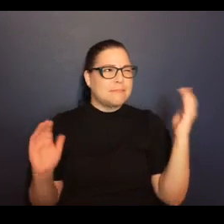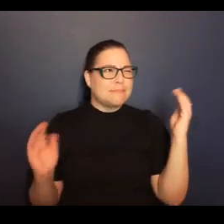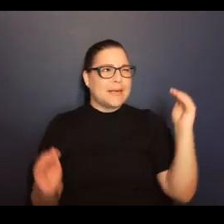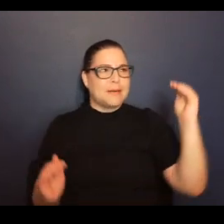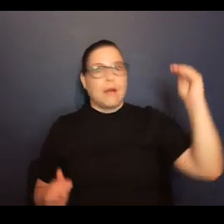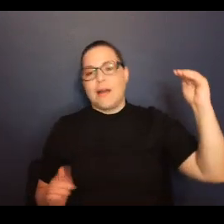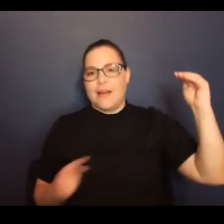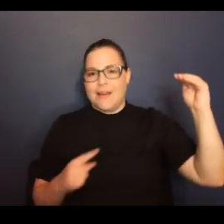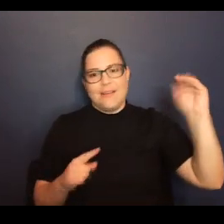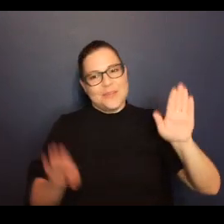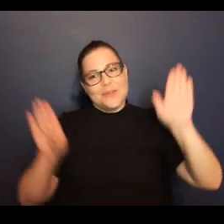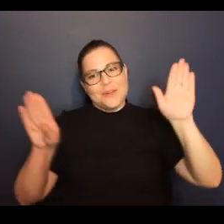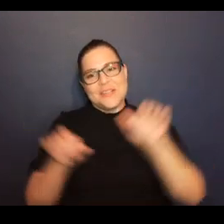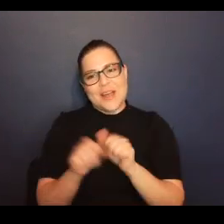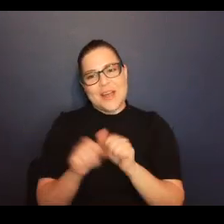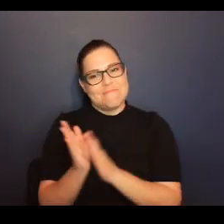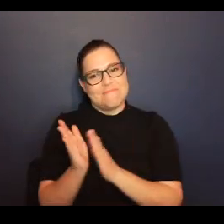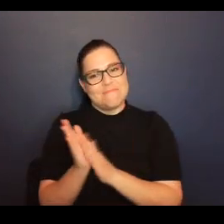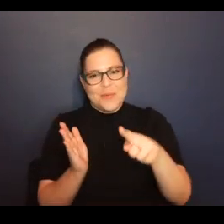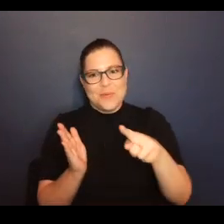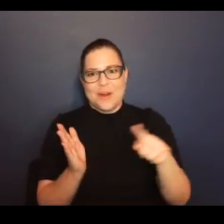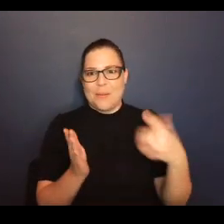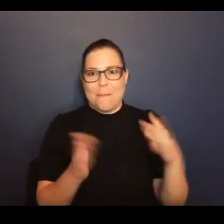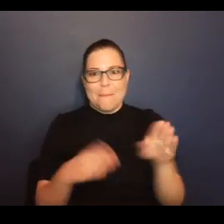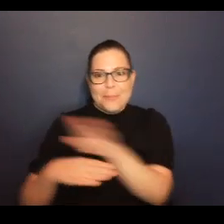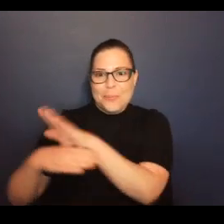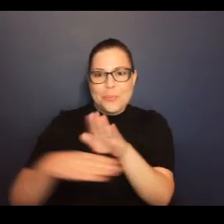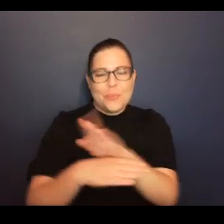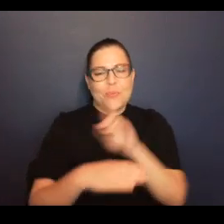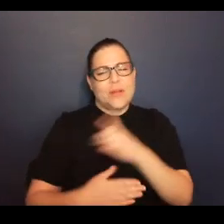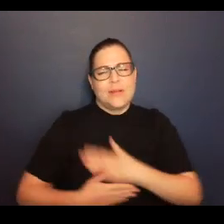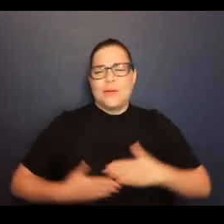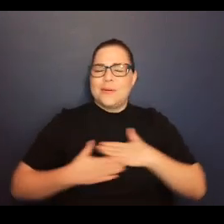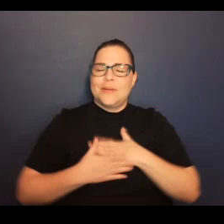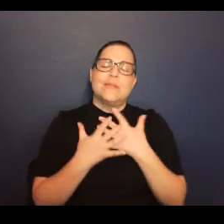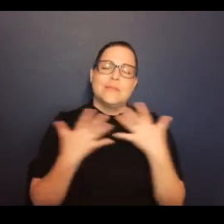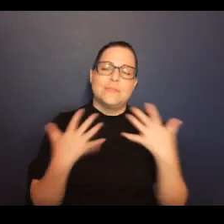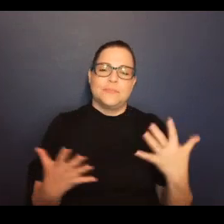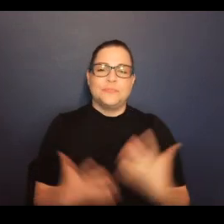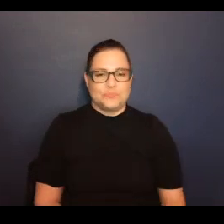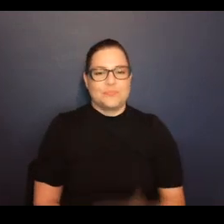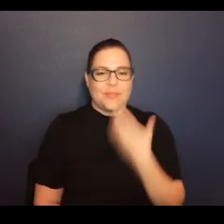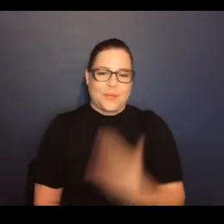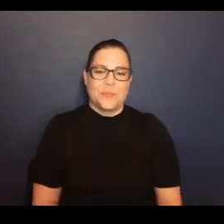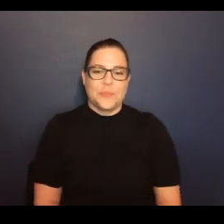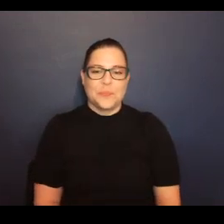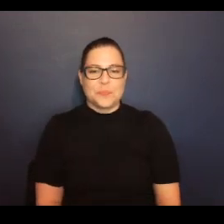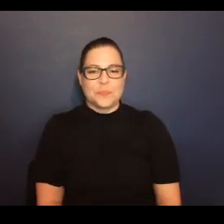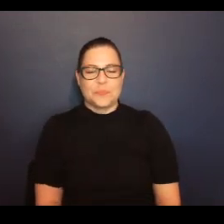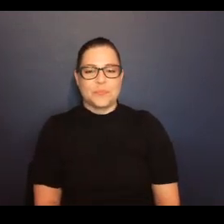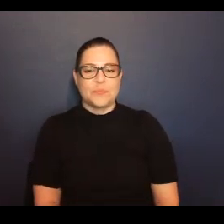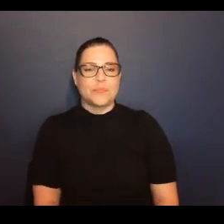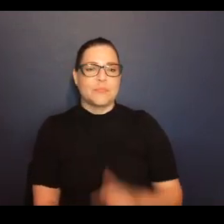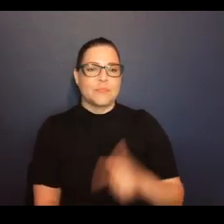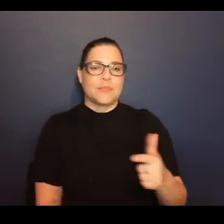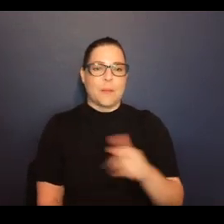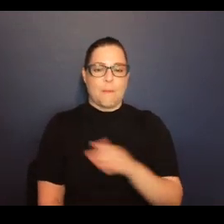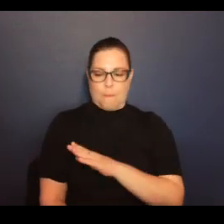So great job. You guys are running around, and it's very appreciated. Very appreciated. Thank you. Board Member